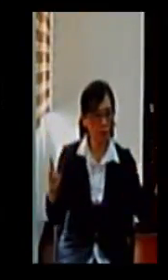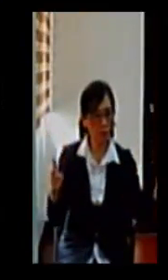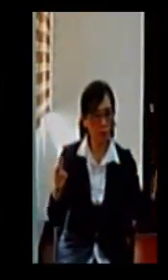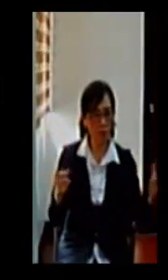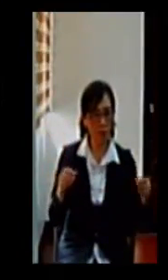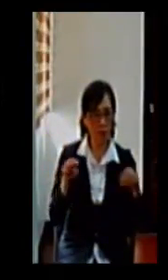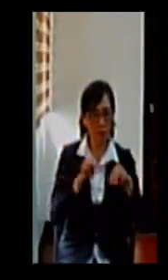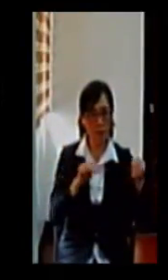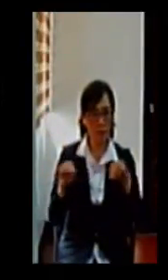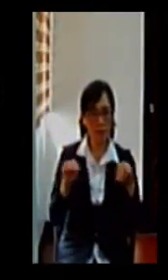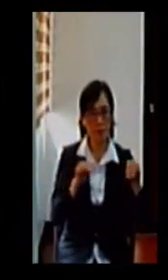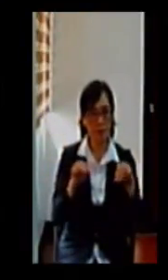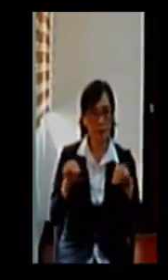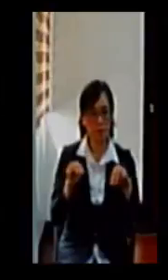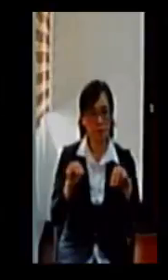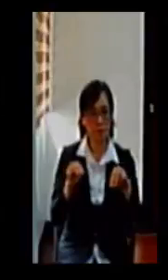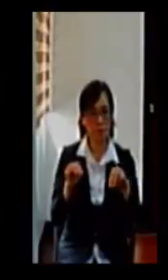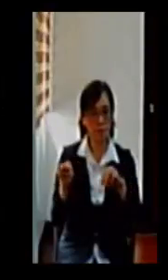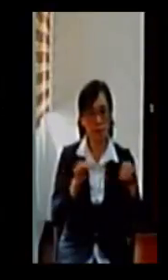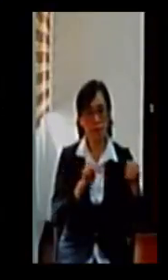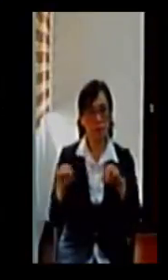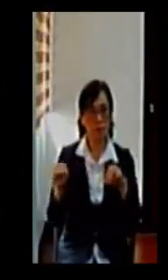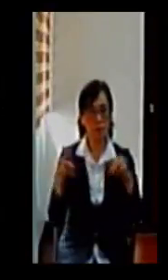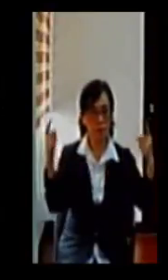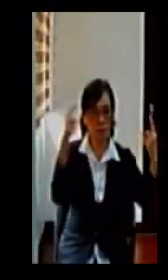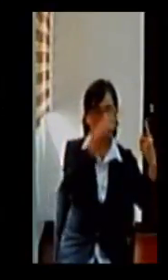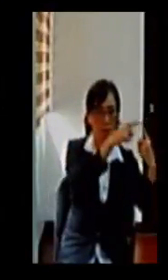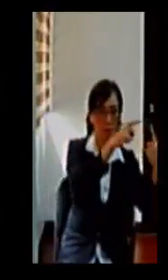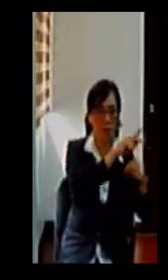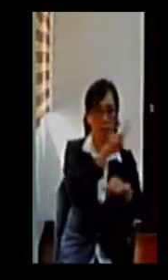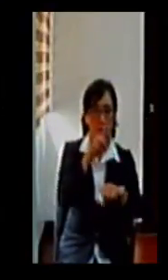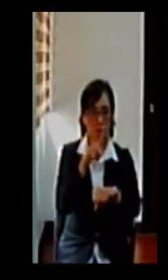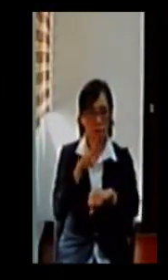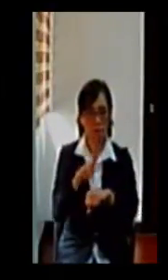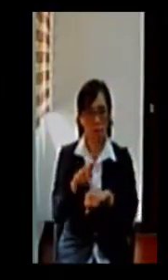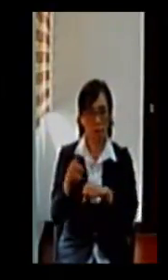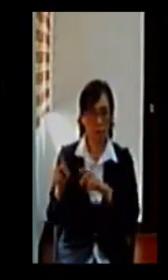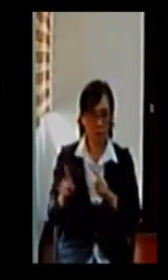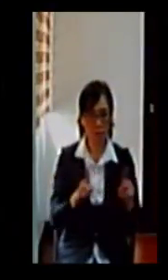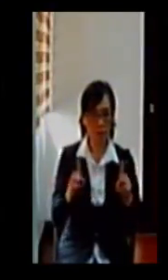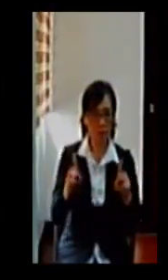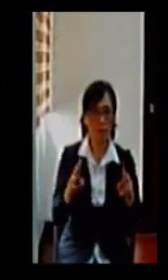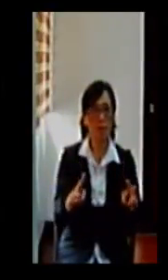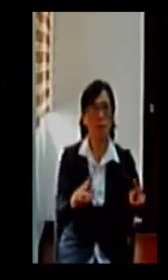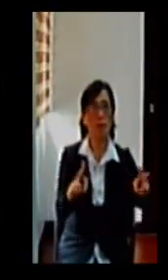move, they move towards the Philippines, and that's a pathway. And so,